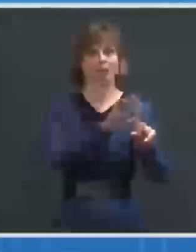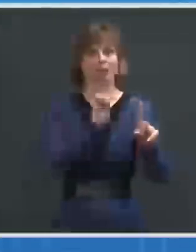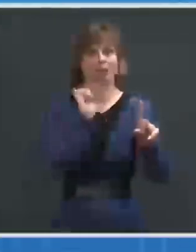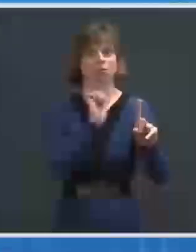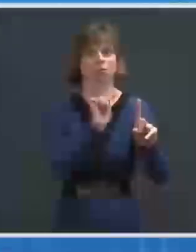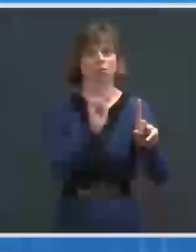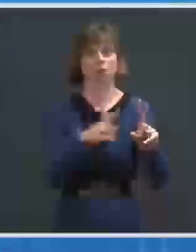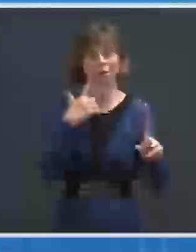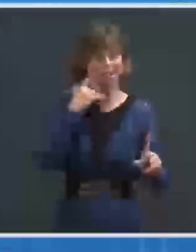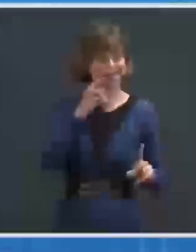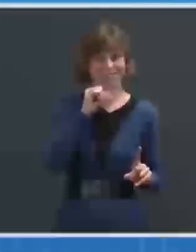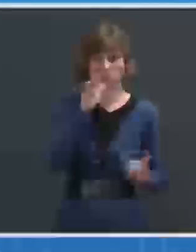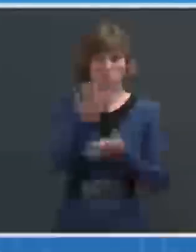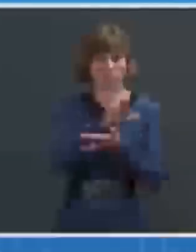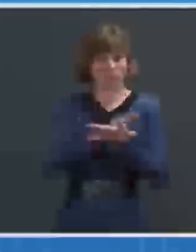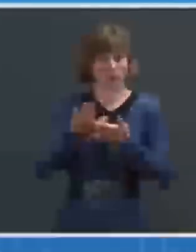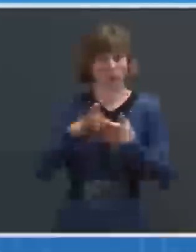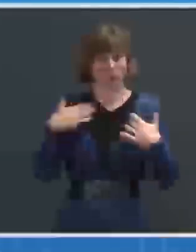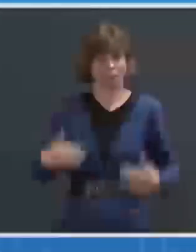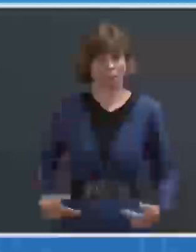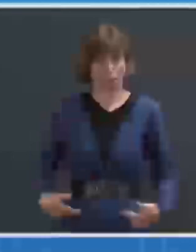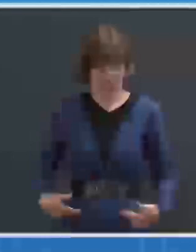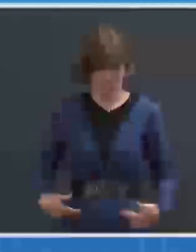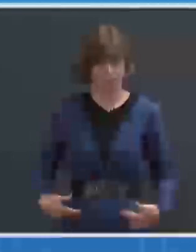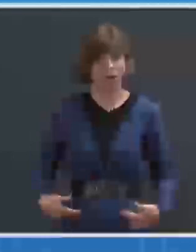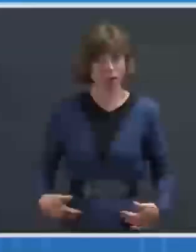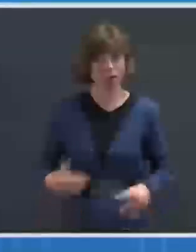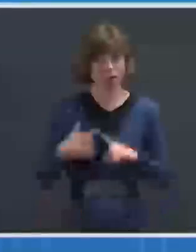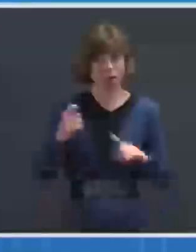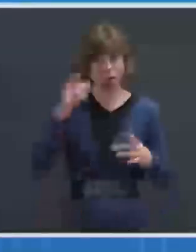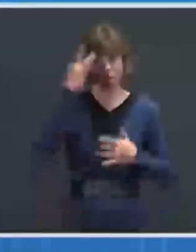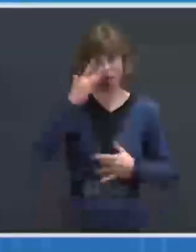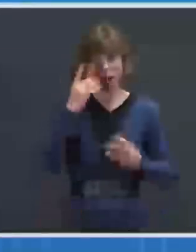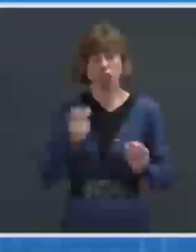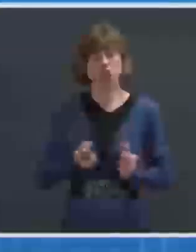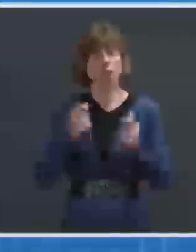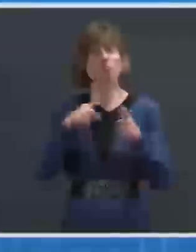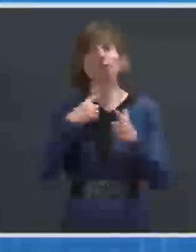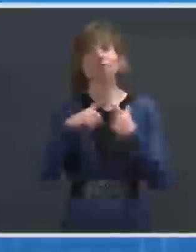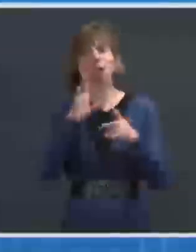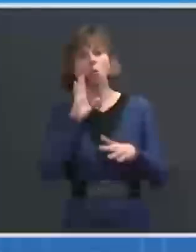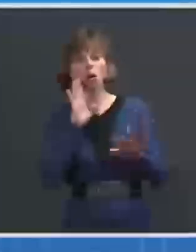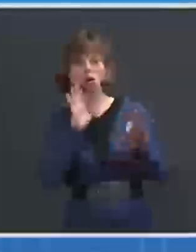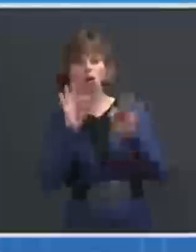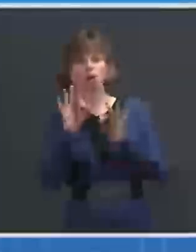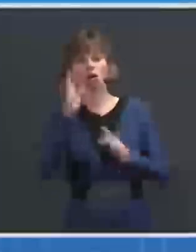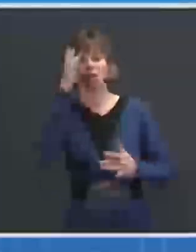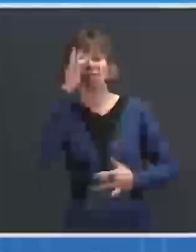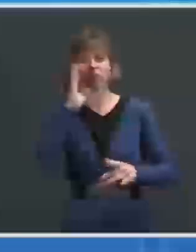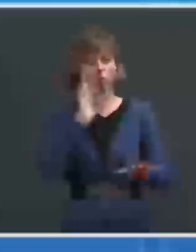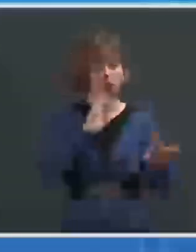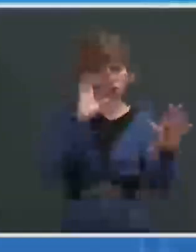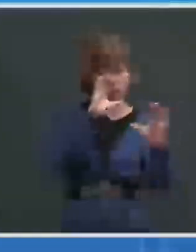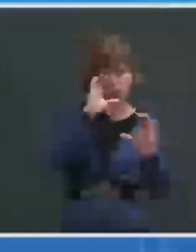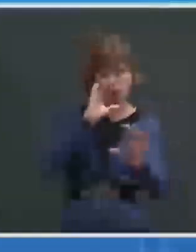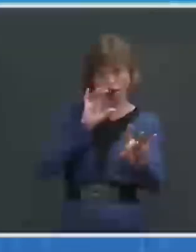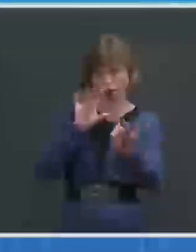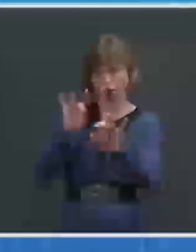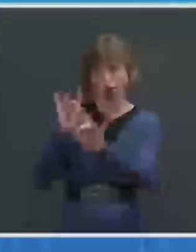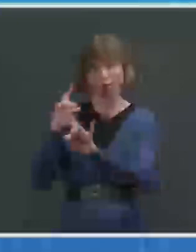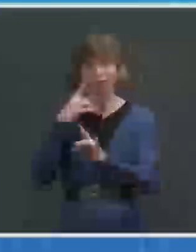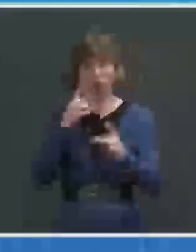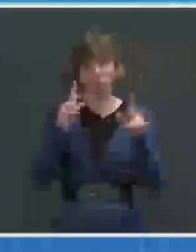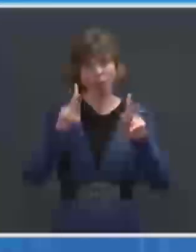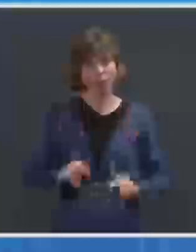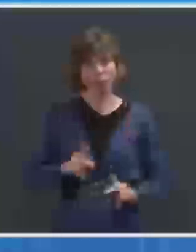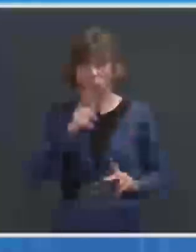if you don't clear the virus rapidly, you're going to have immunological selection within a given individual. And as Lori said correctly, that